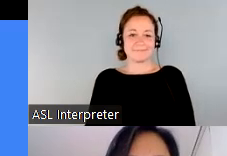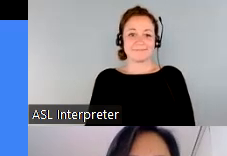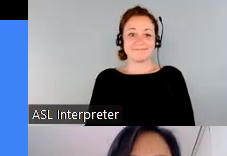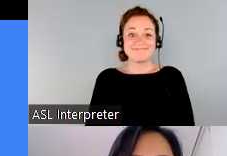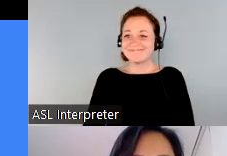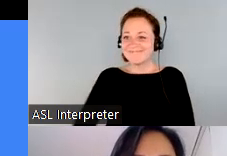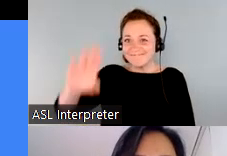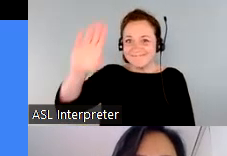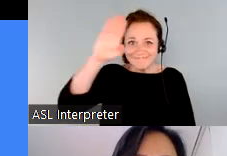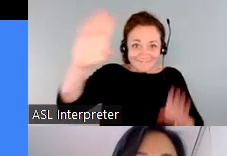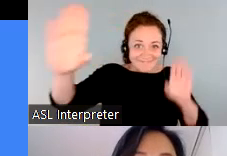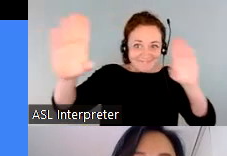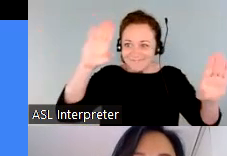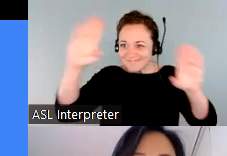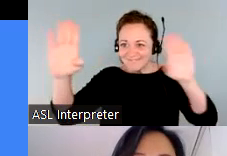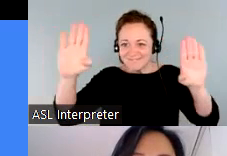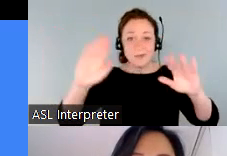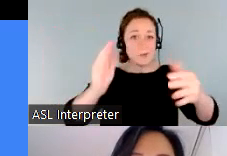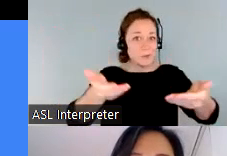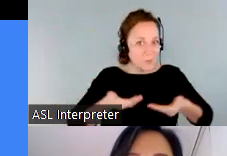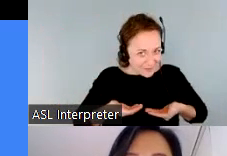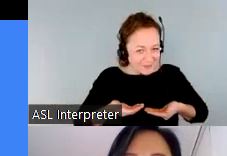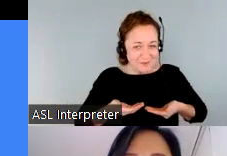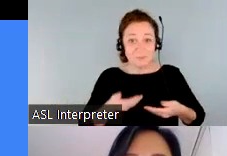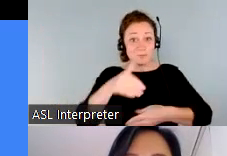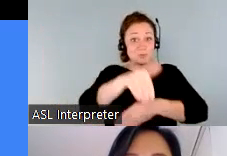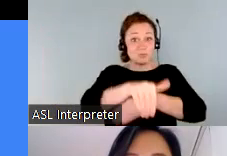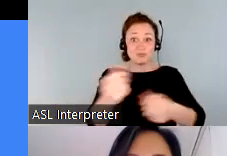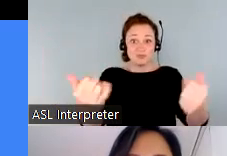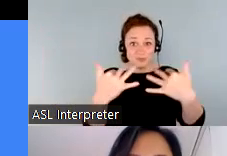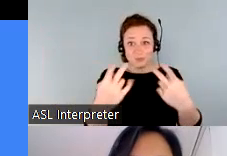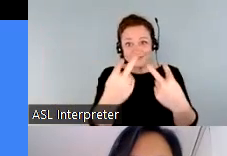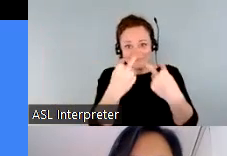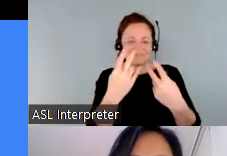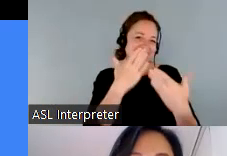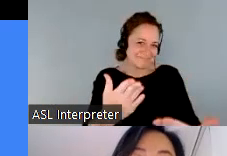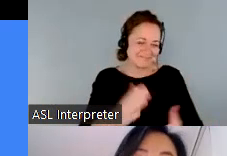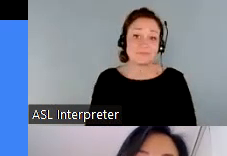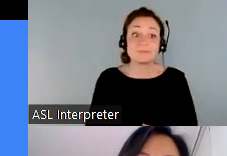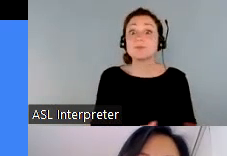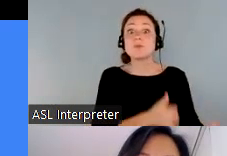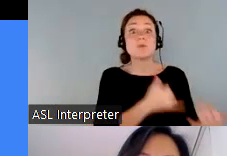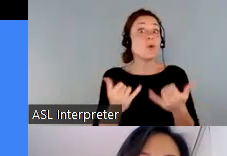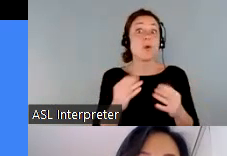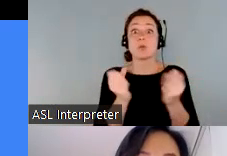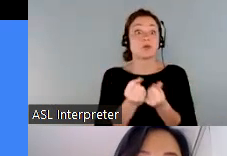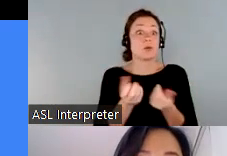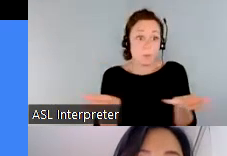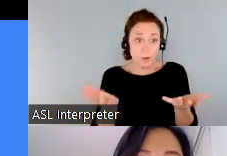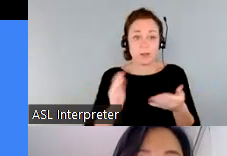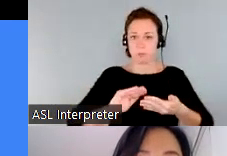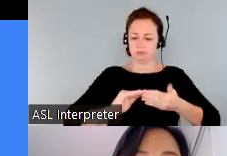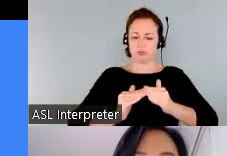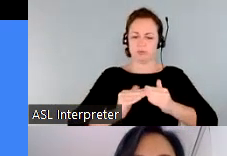Hello, everyone. Welcome. Thank you for joining this evening. Today's workshop is on Municipal Elections